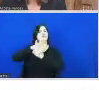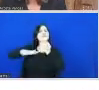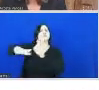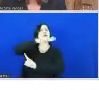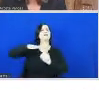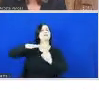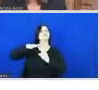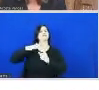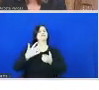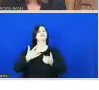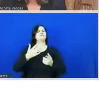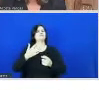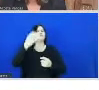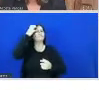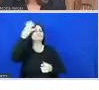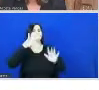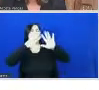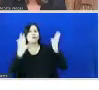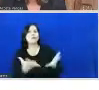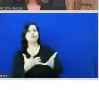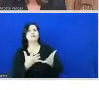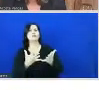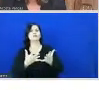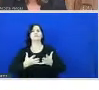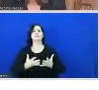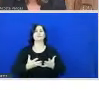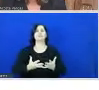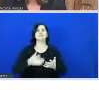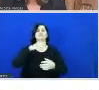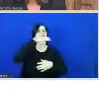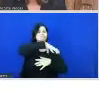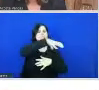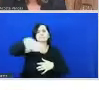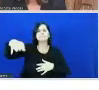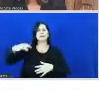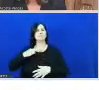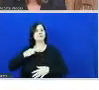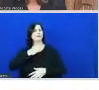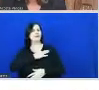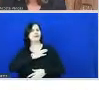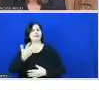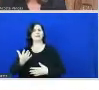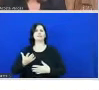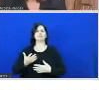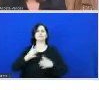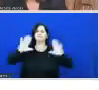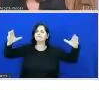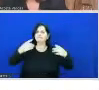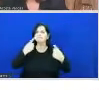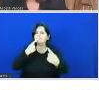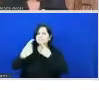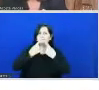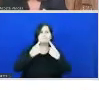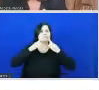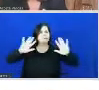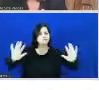the next decade? And if I might ask that first of all to Lyric. Certainly. So this is my favorite part of the conversation